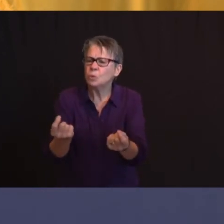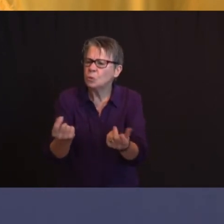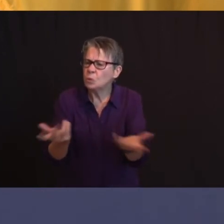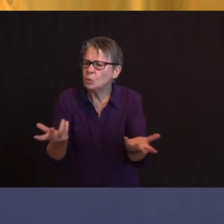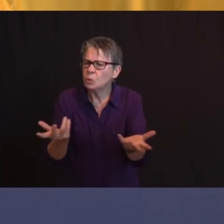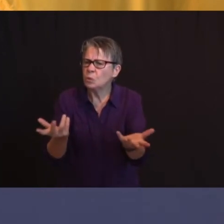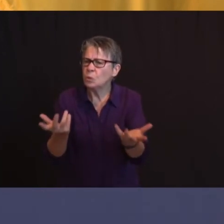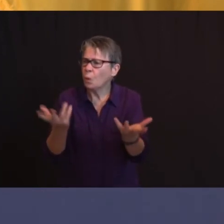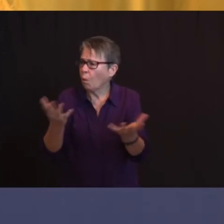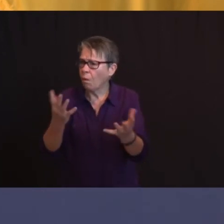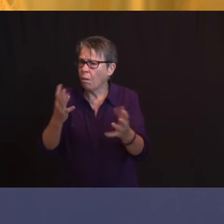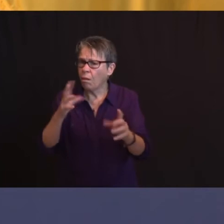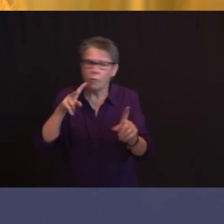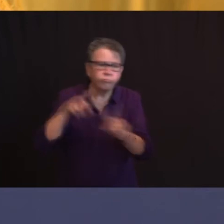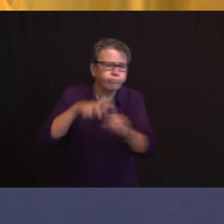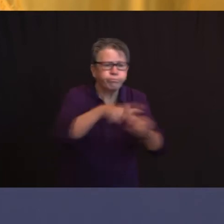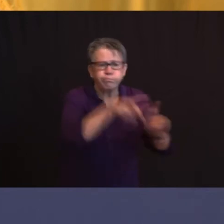Thank you for those.